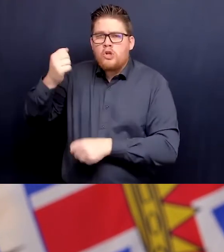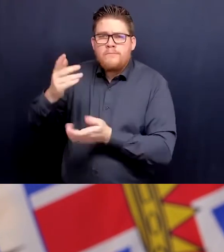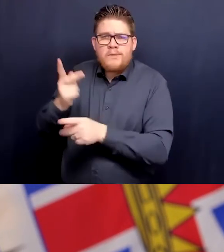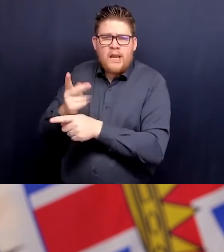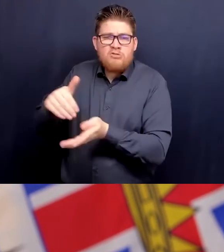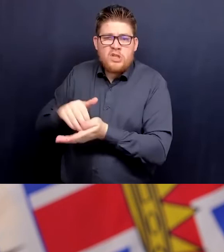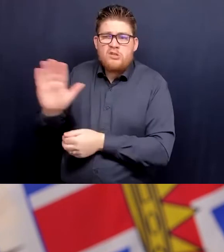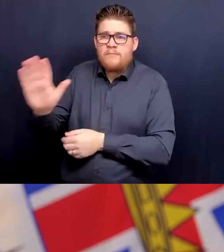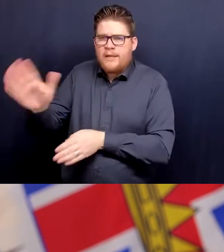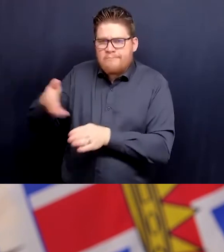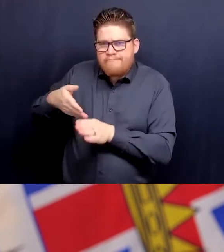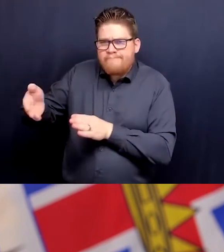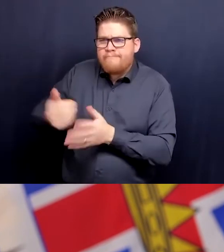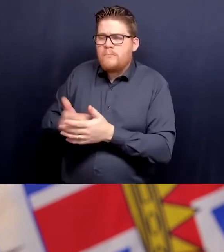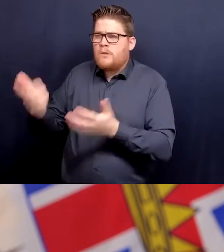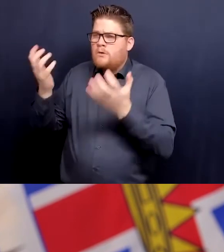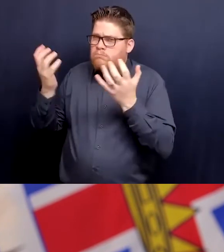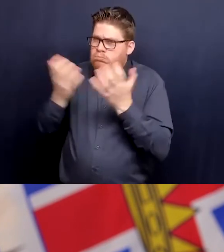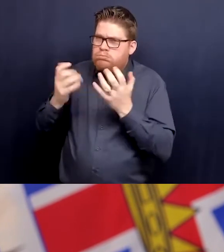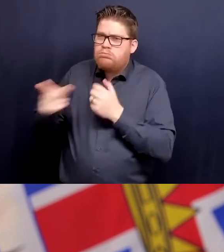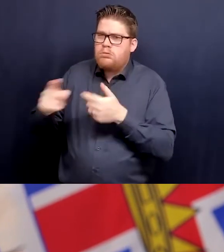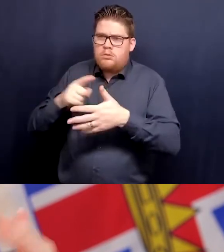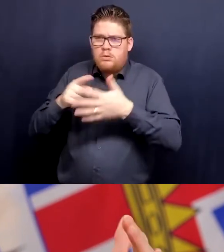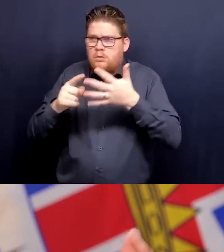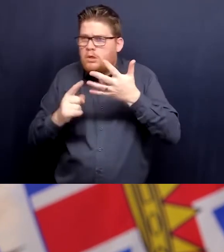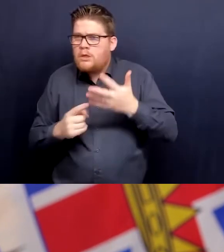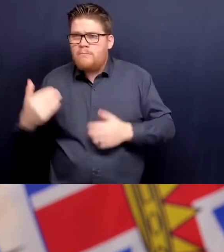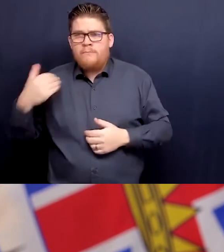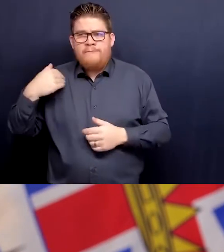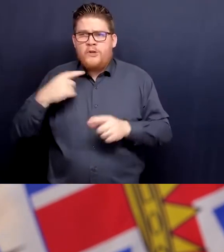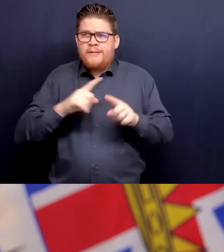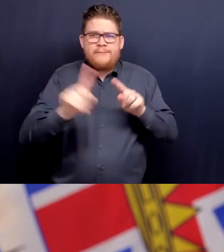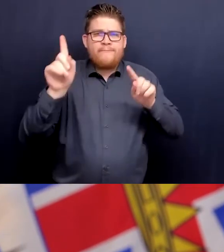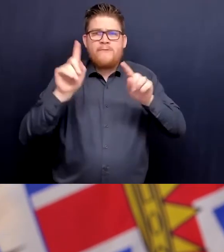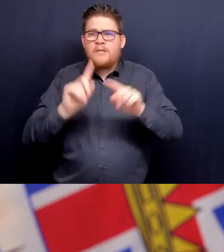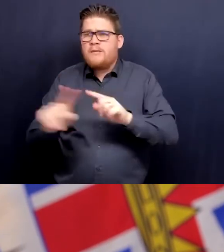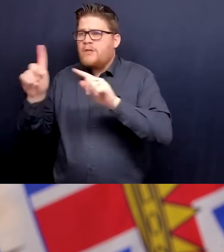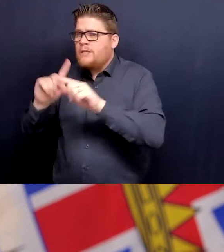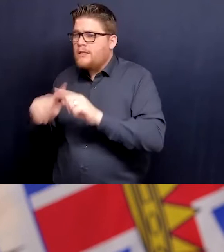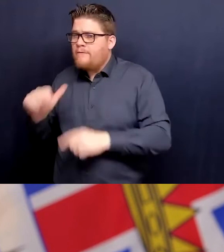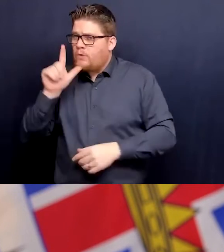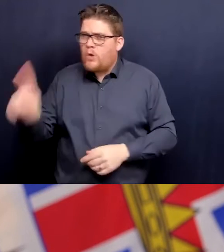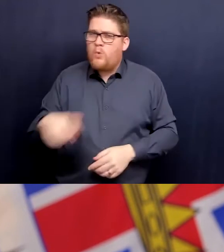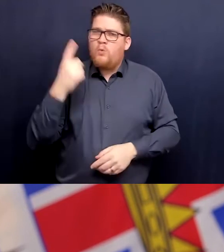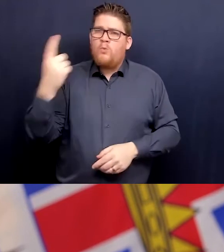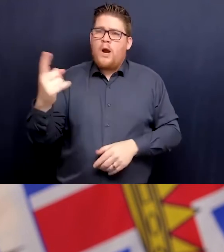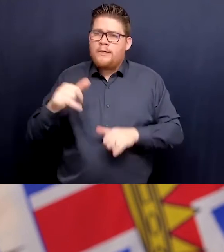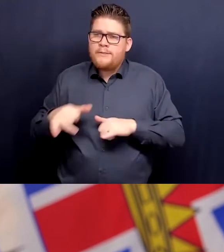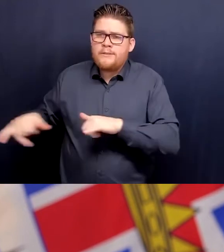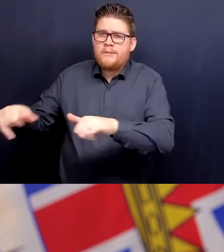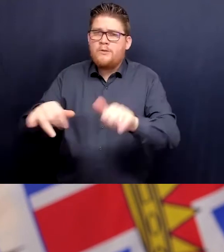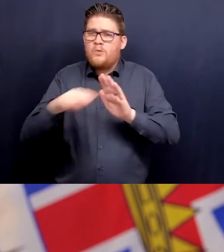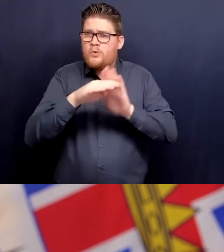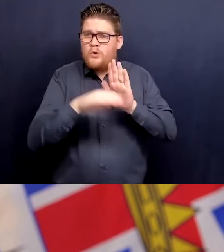so fragmented and didn't have the single site order. So how do we transition that into a supportive, positive